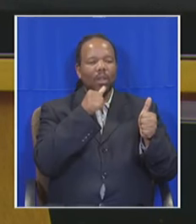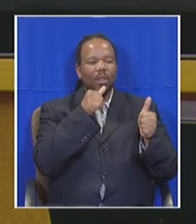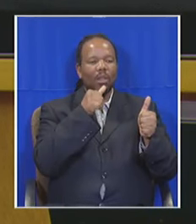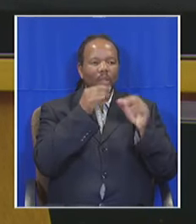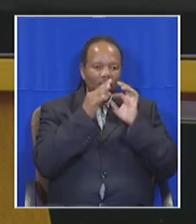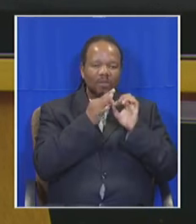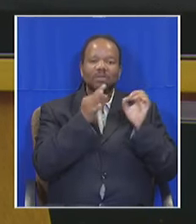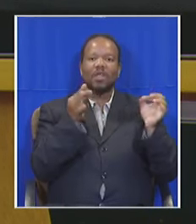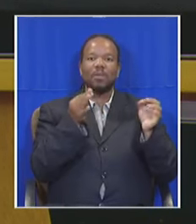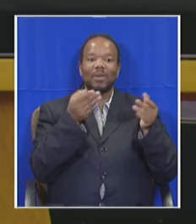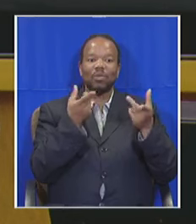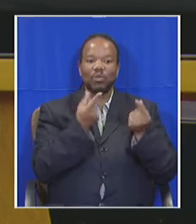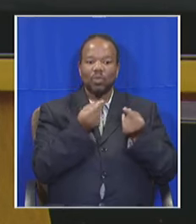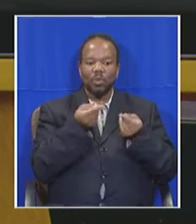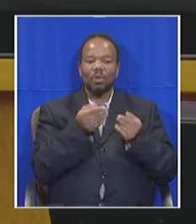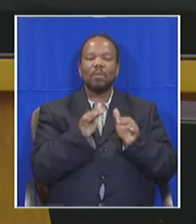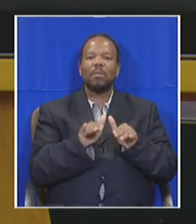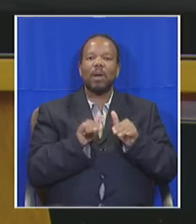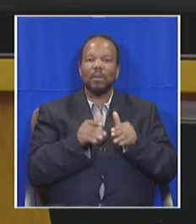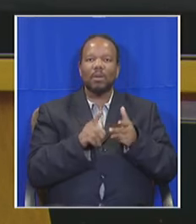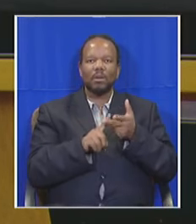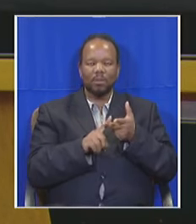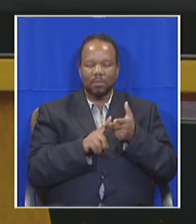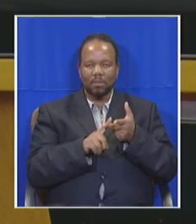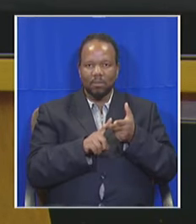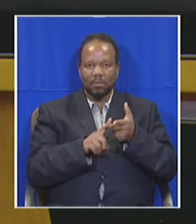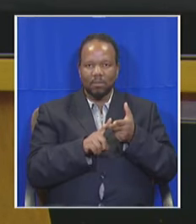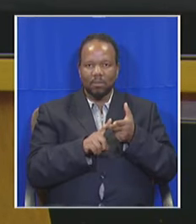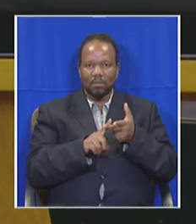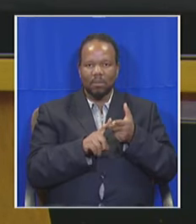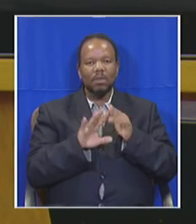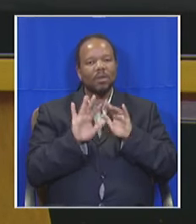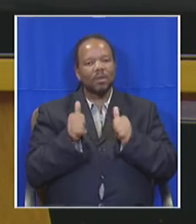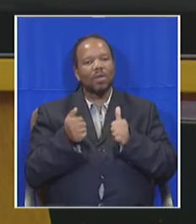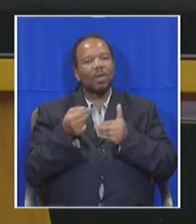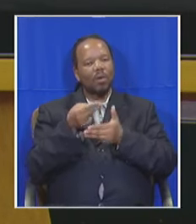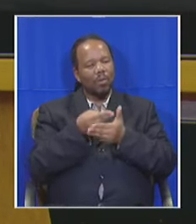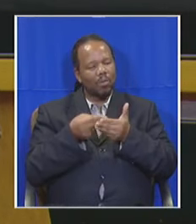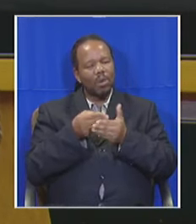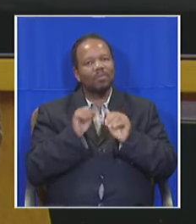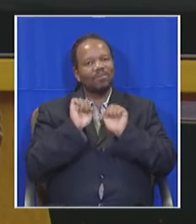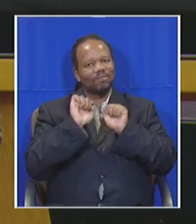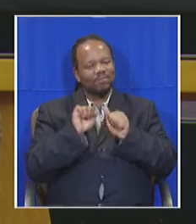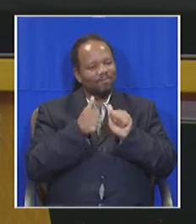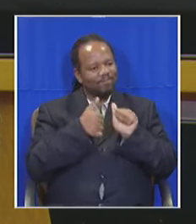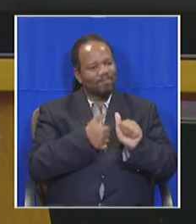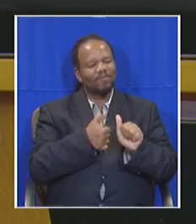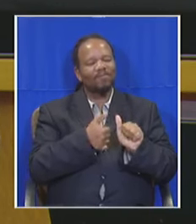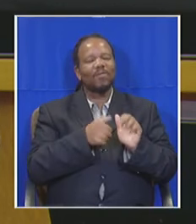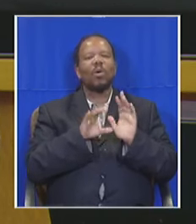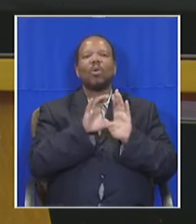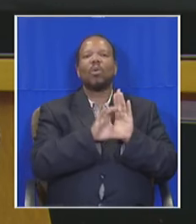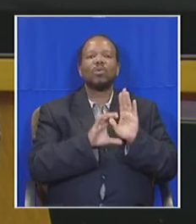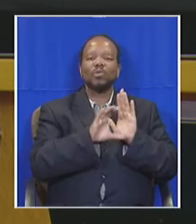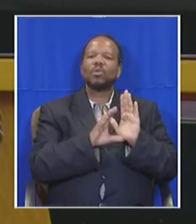very parliament. Our social compact in 1994, our constitution, which everybody claims to